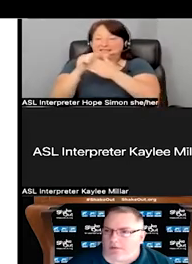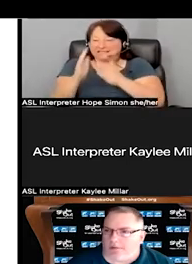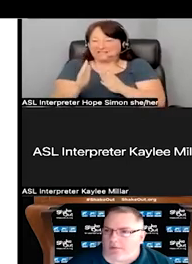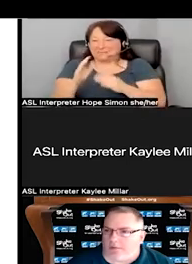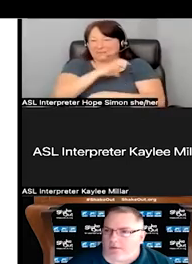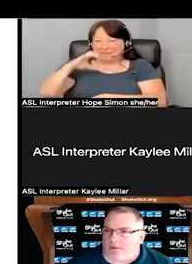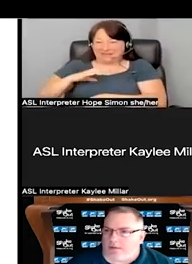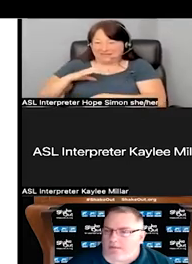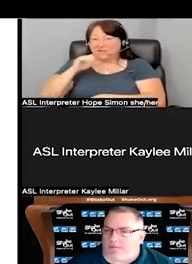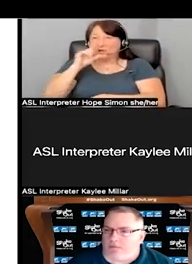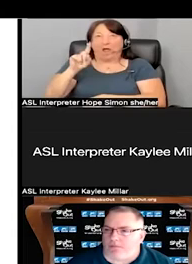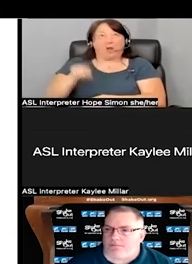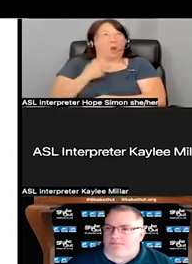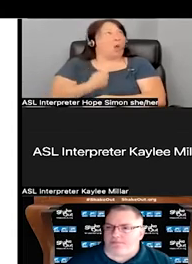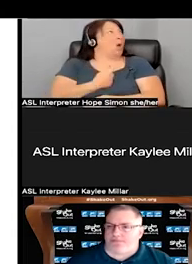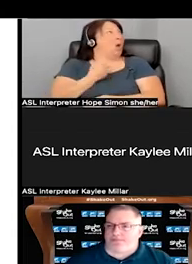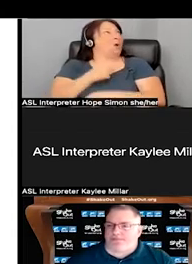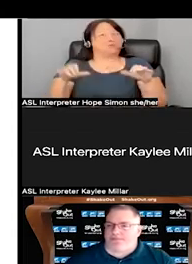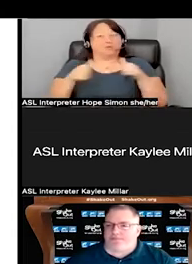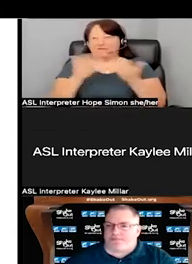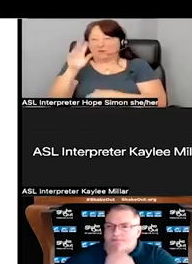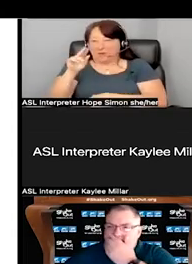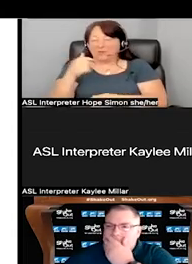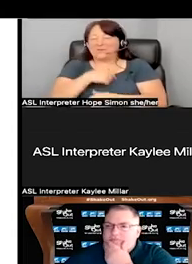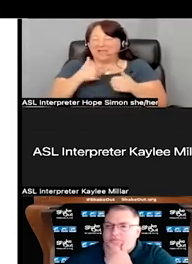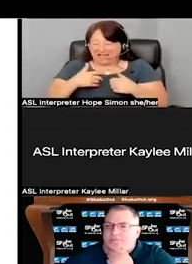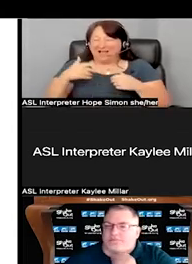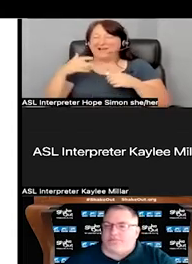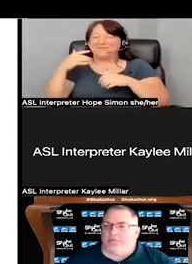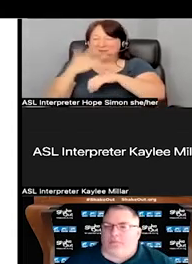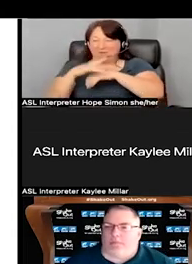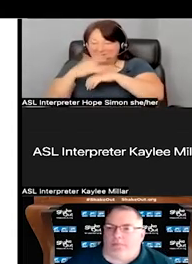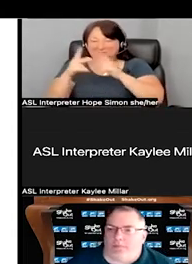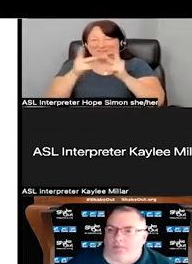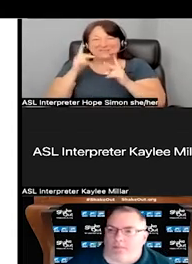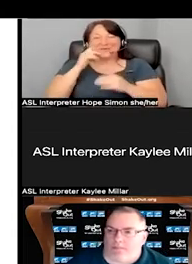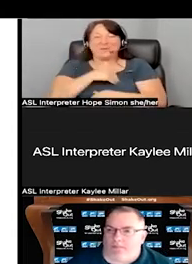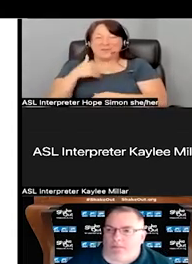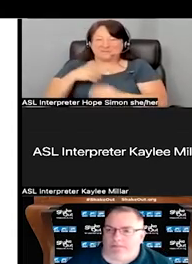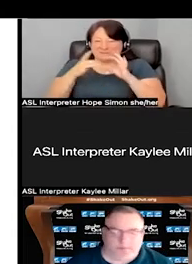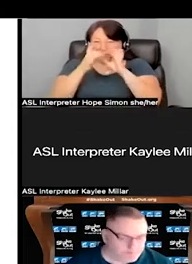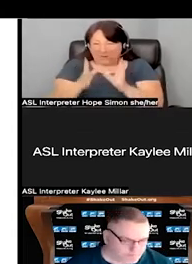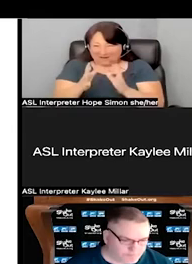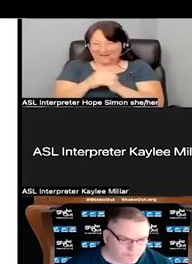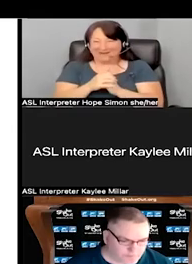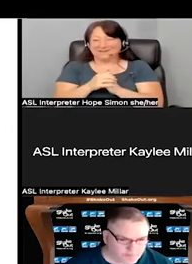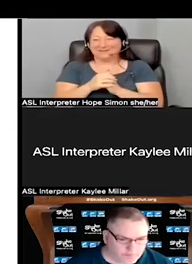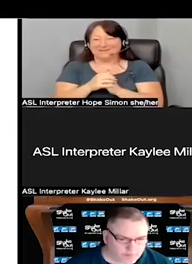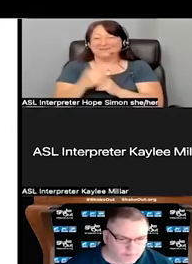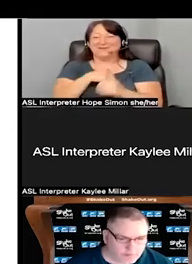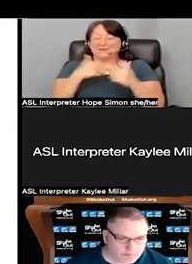it's not just you alone. We also have an open position for membership coordinator. And so we actually have an